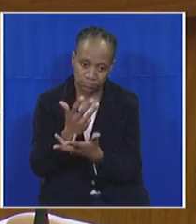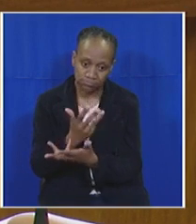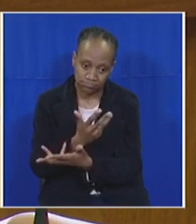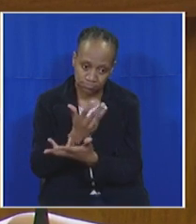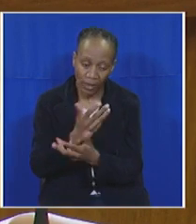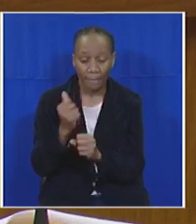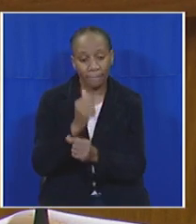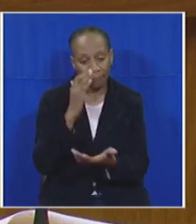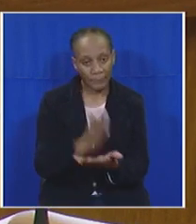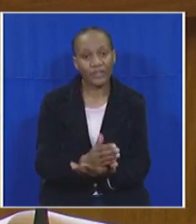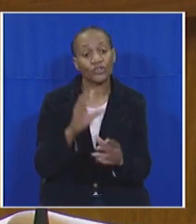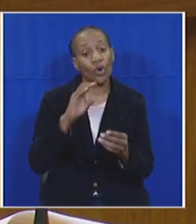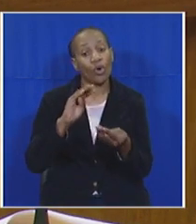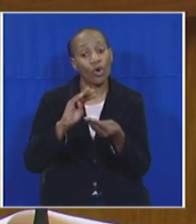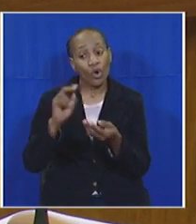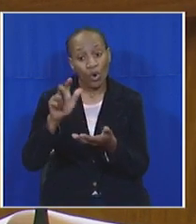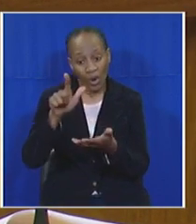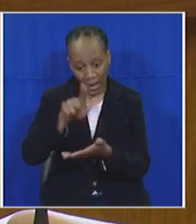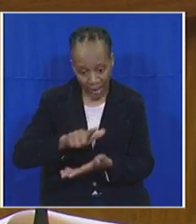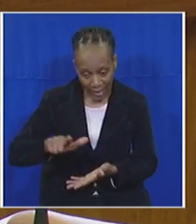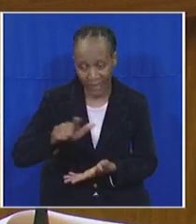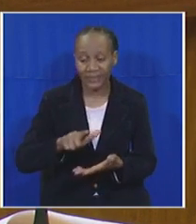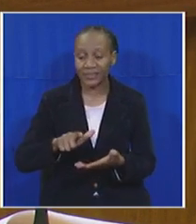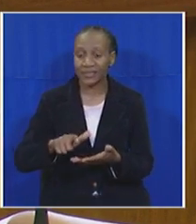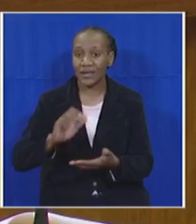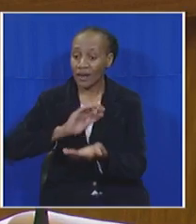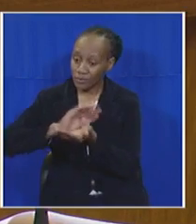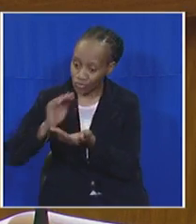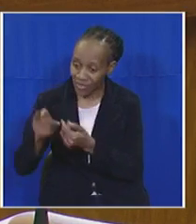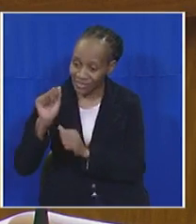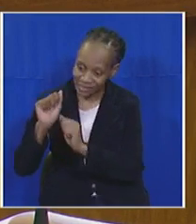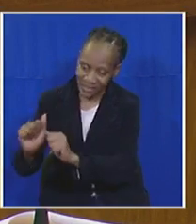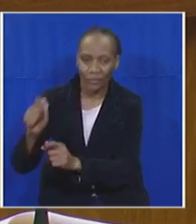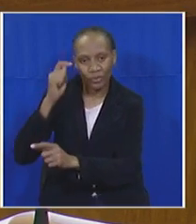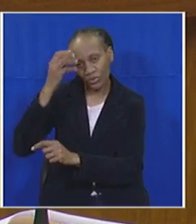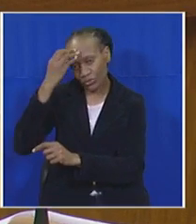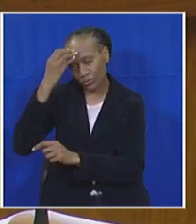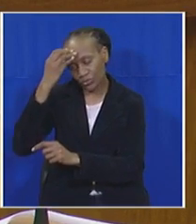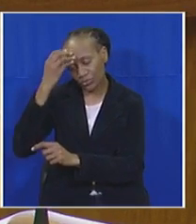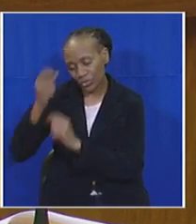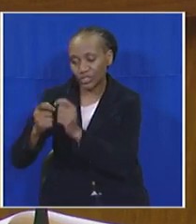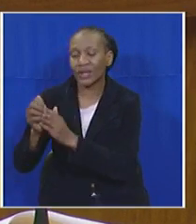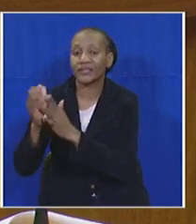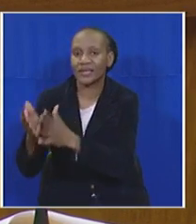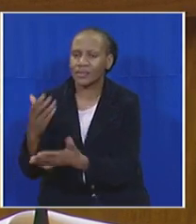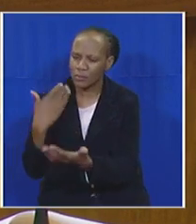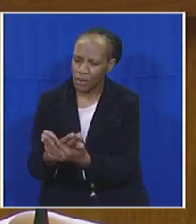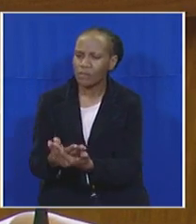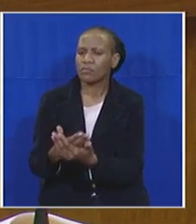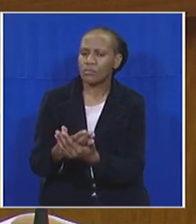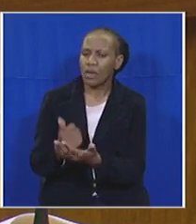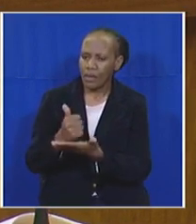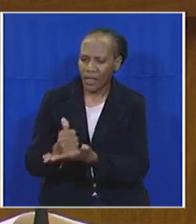to ensure that communal land under the trusteeship of traditional leaders is accessible and available to development